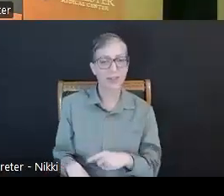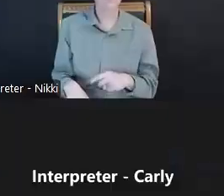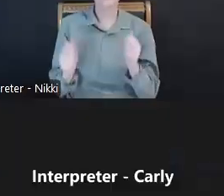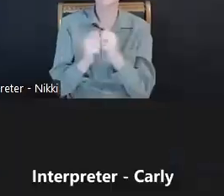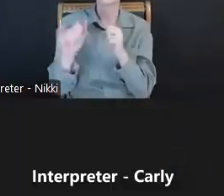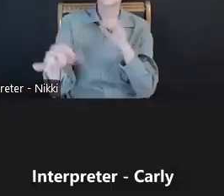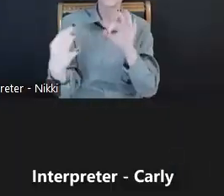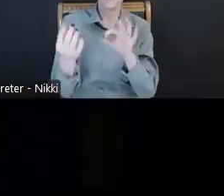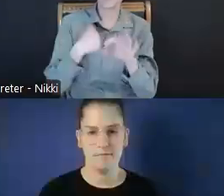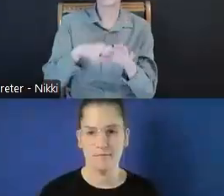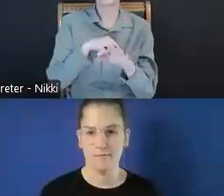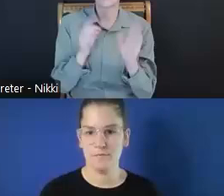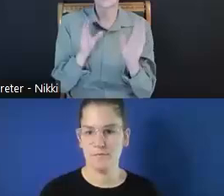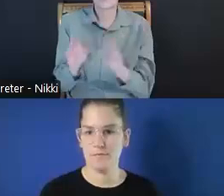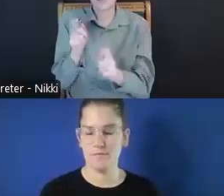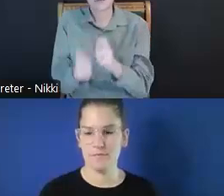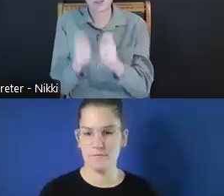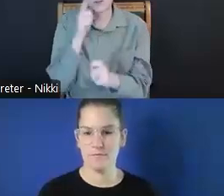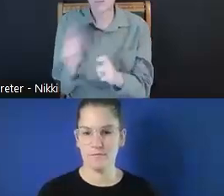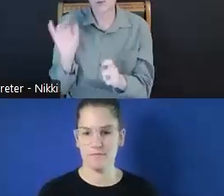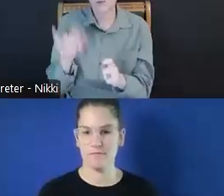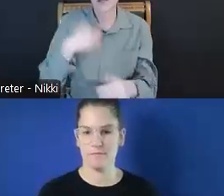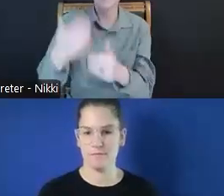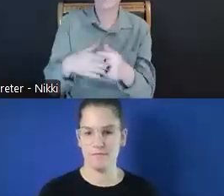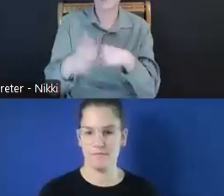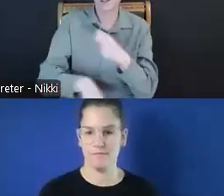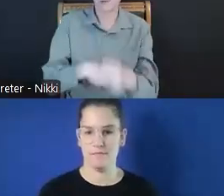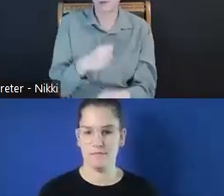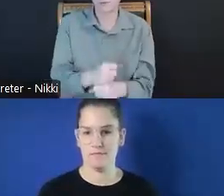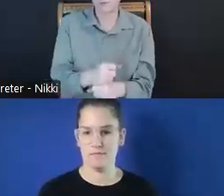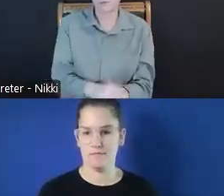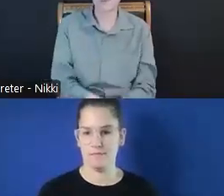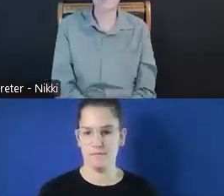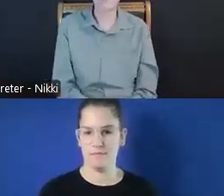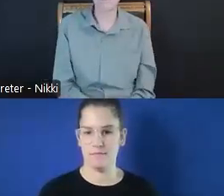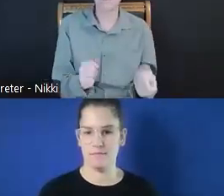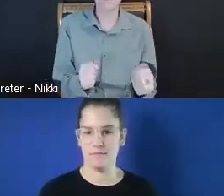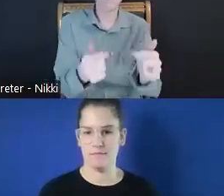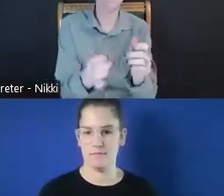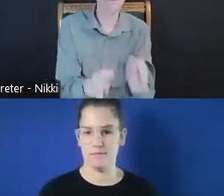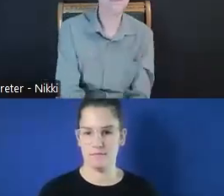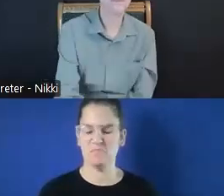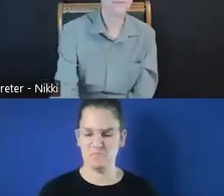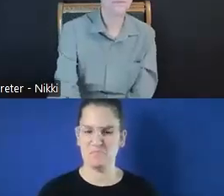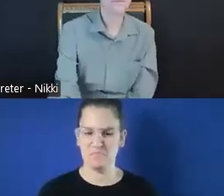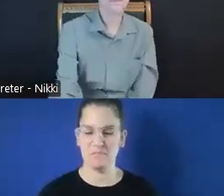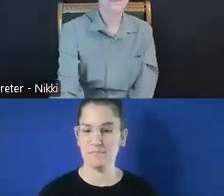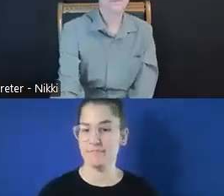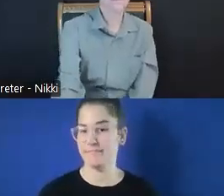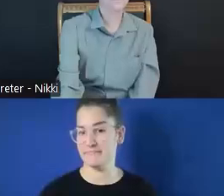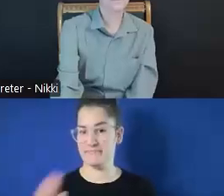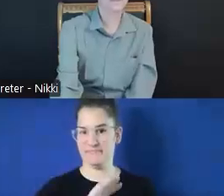year. Number one, I decided, we need to make sure that there's no role confusion. If you all think